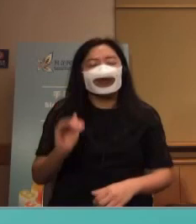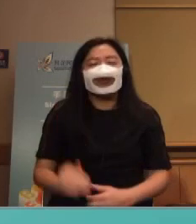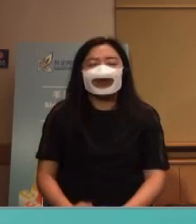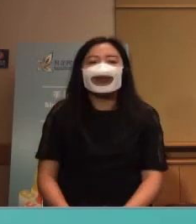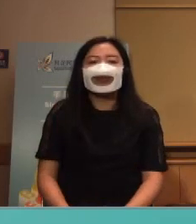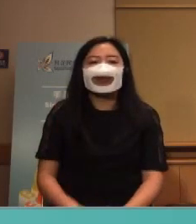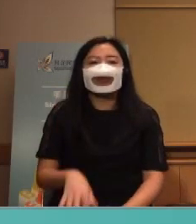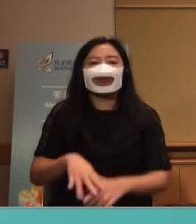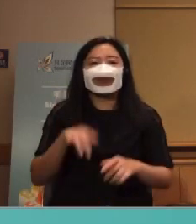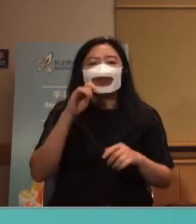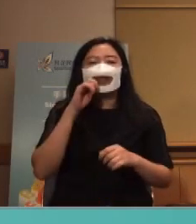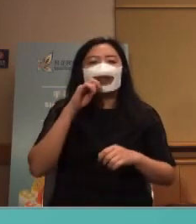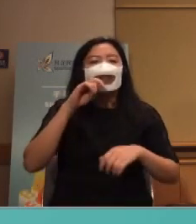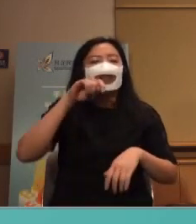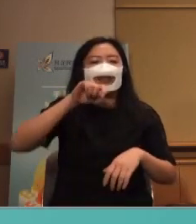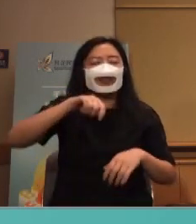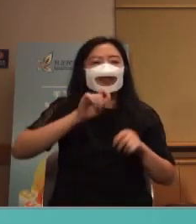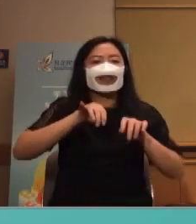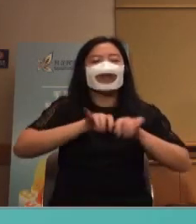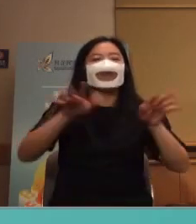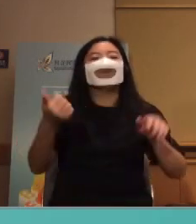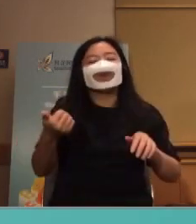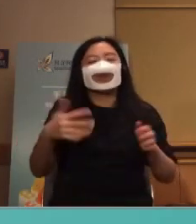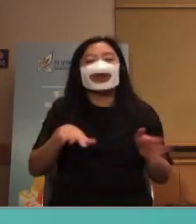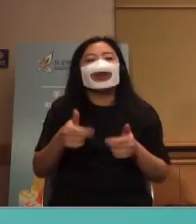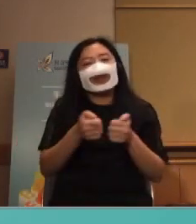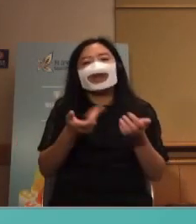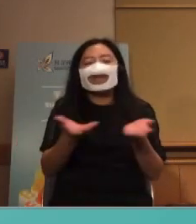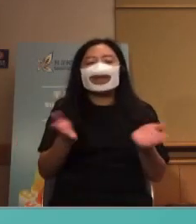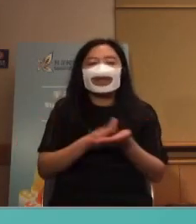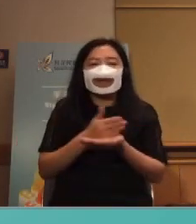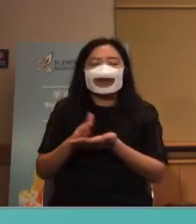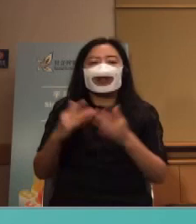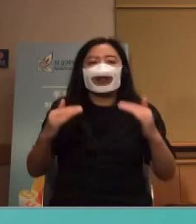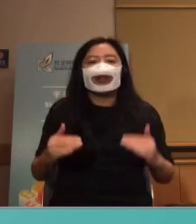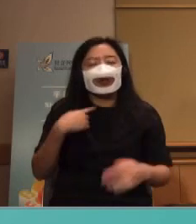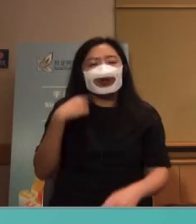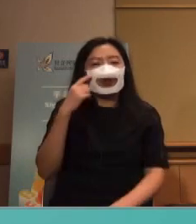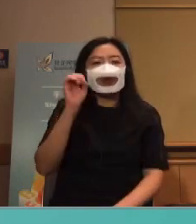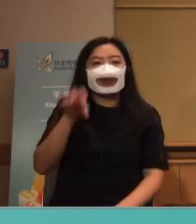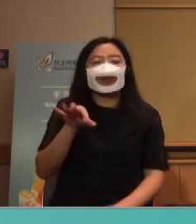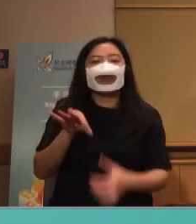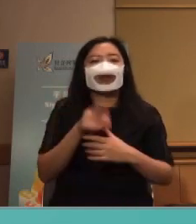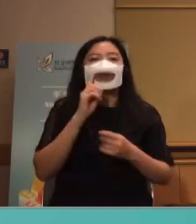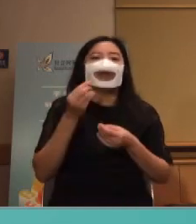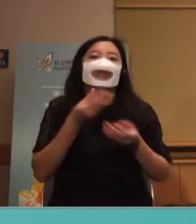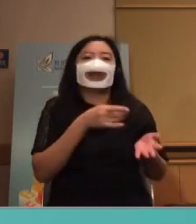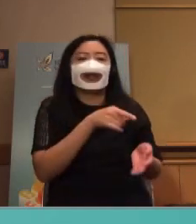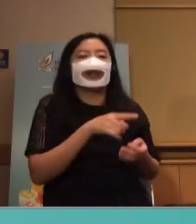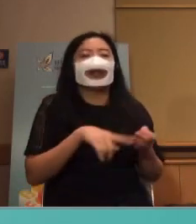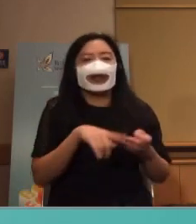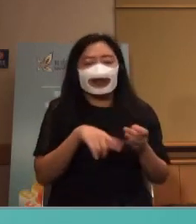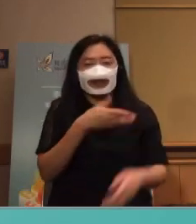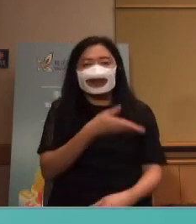Okay, thank you for sharing that. So my next question is for Galen, to put our